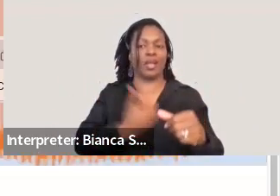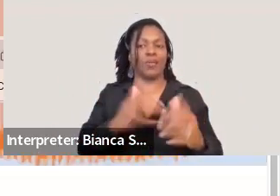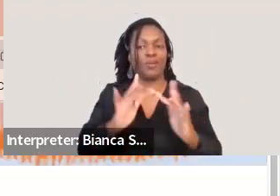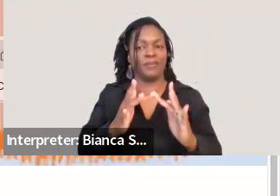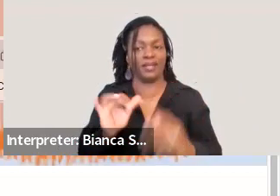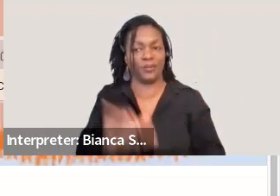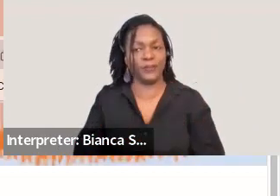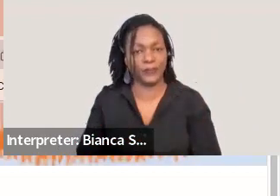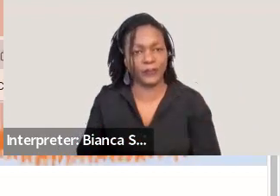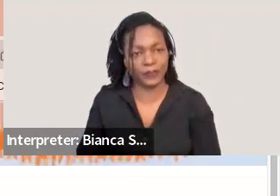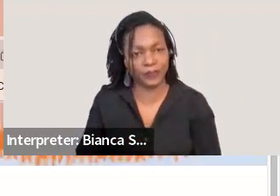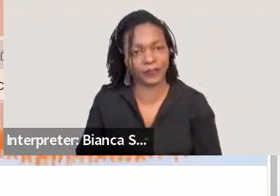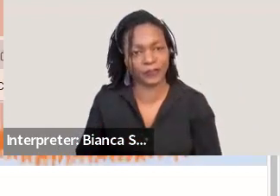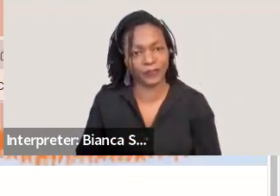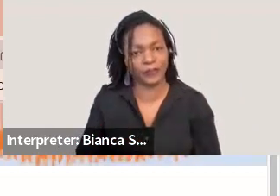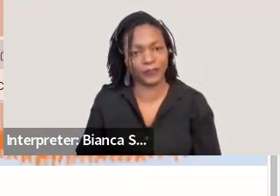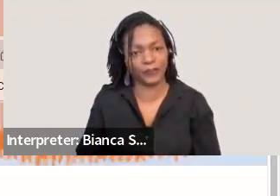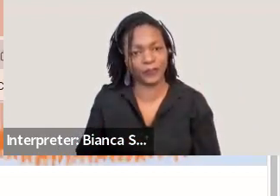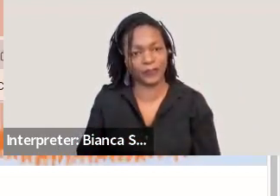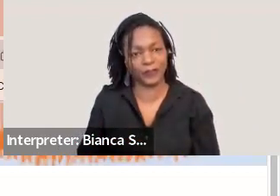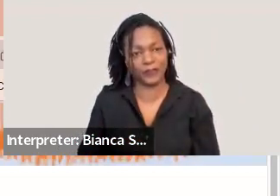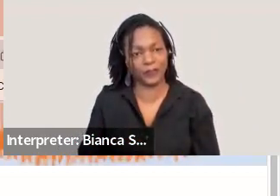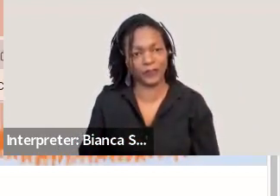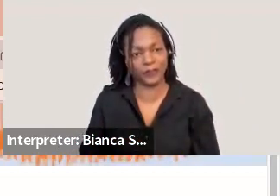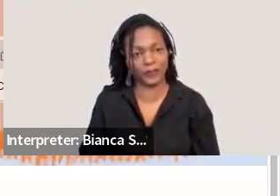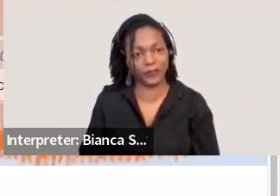I say directly on our website, but directly with that podcast episode.